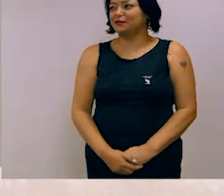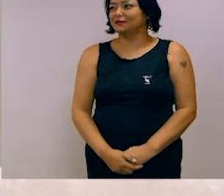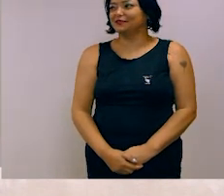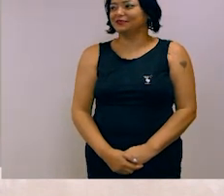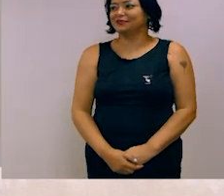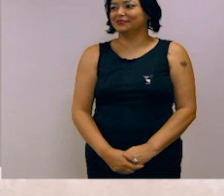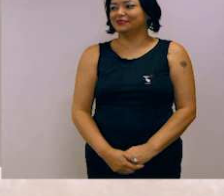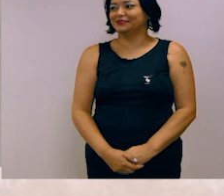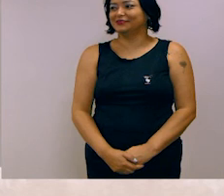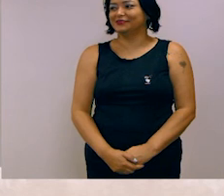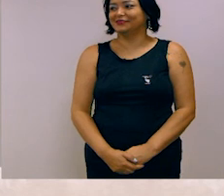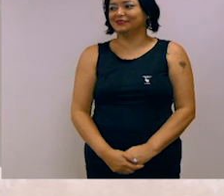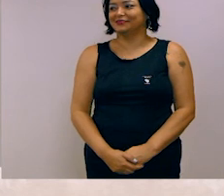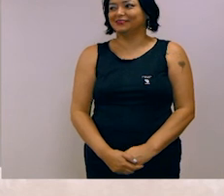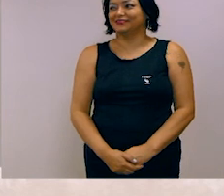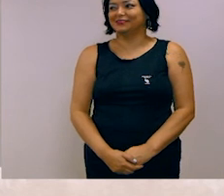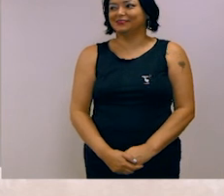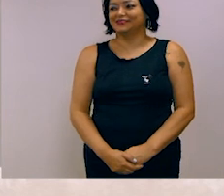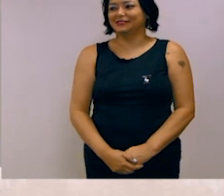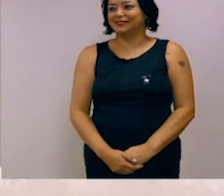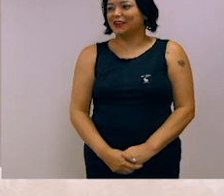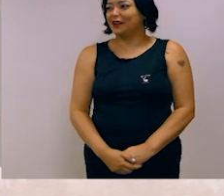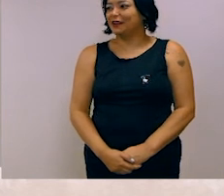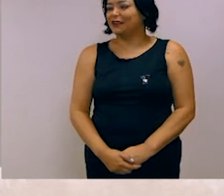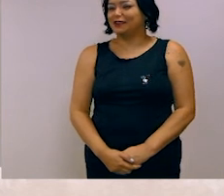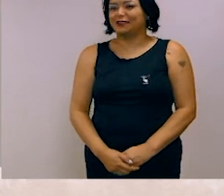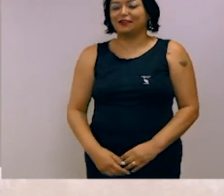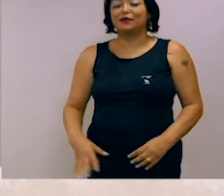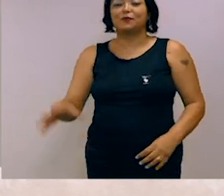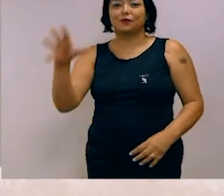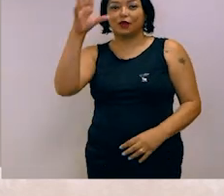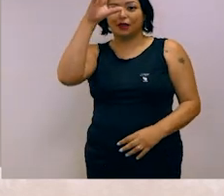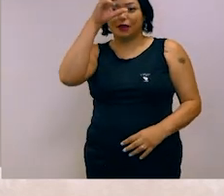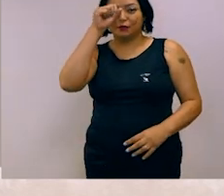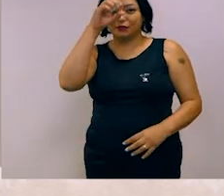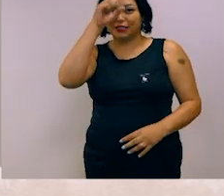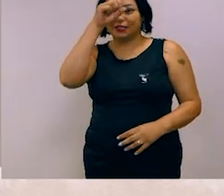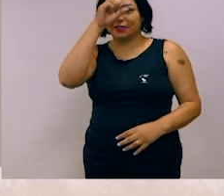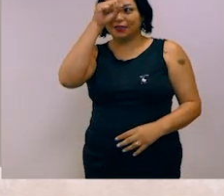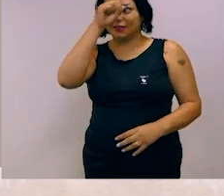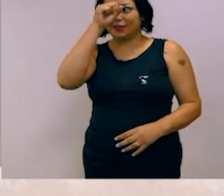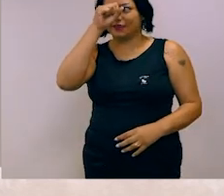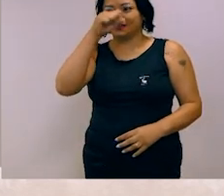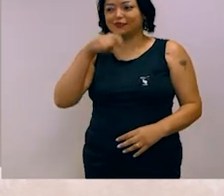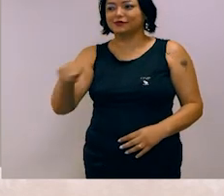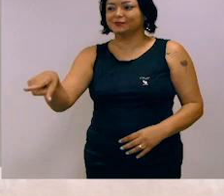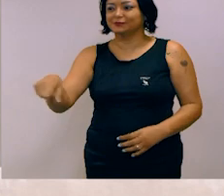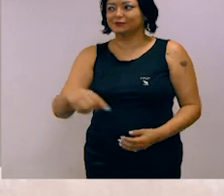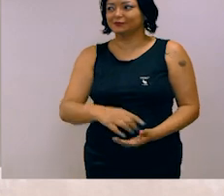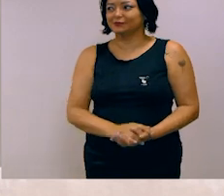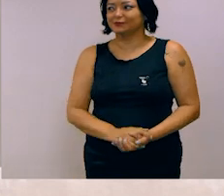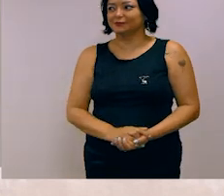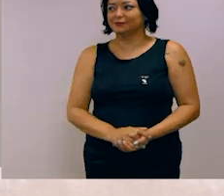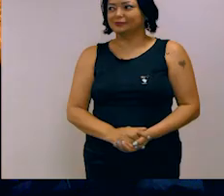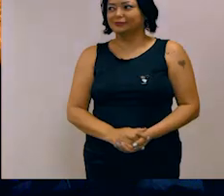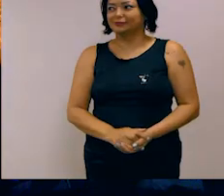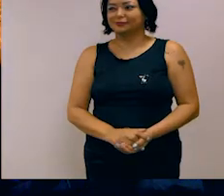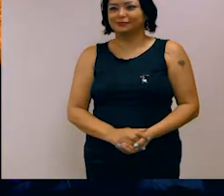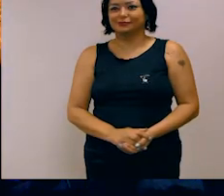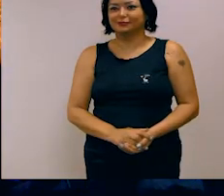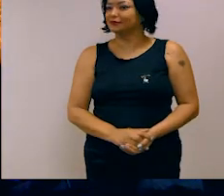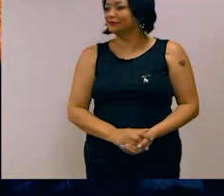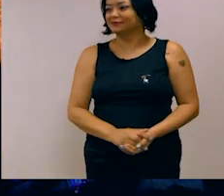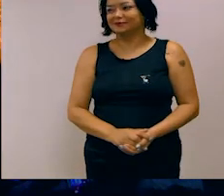project? We learned how hard can it be to infer causality and to identify the mechanism that can give us